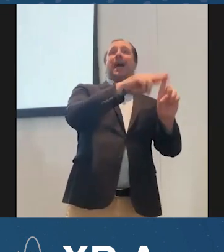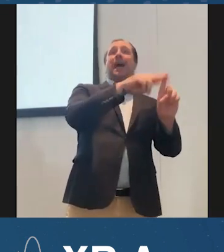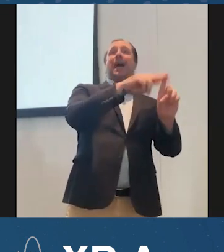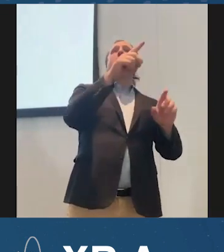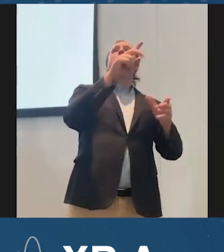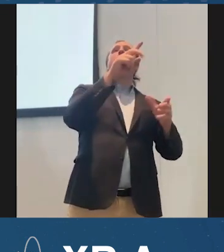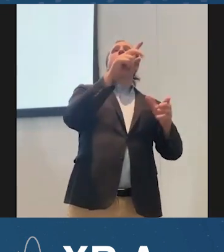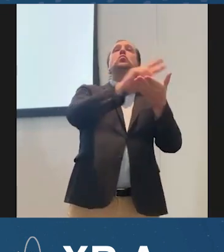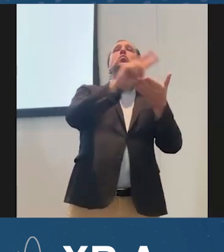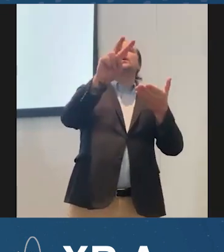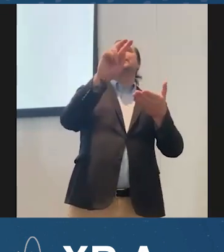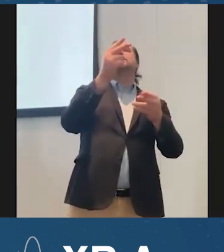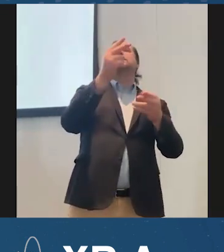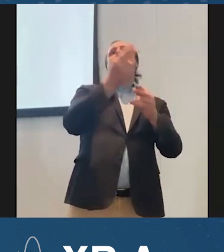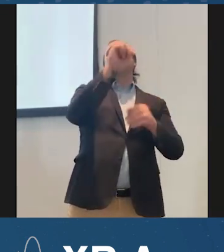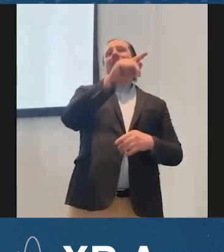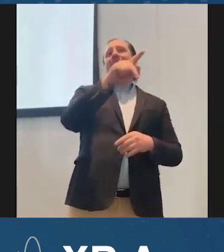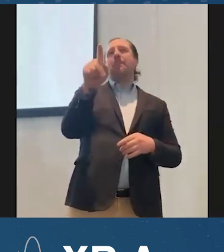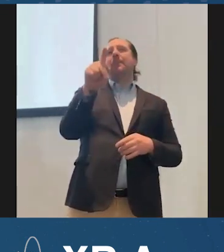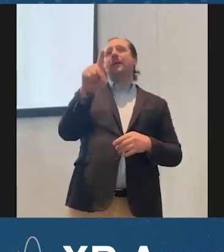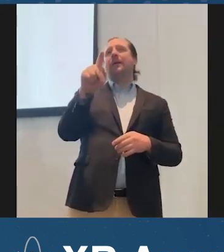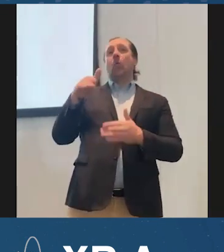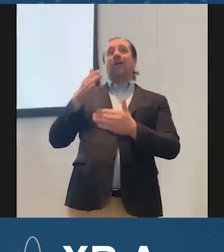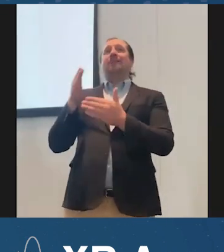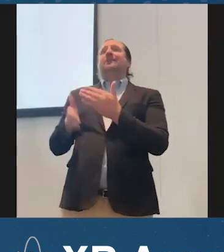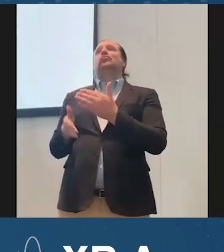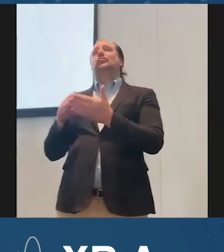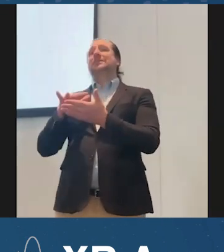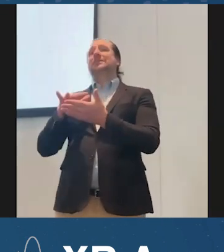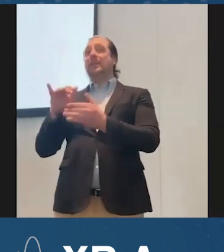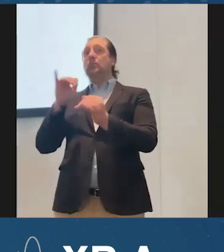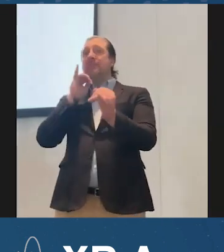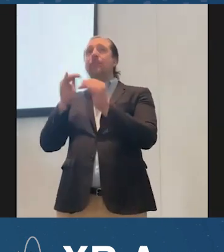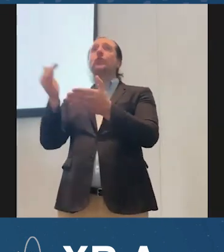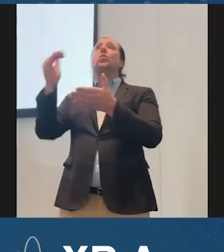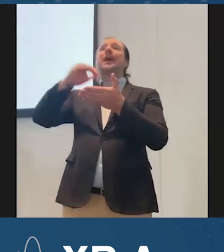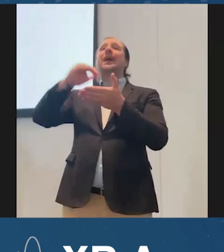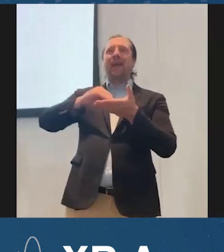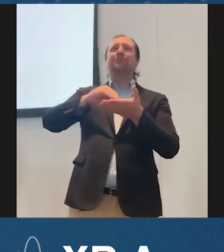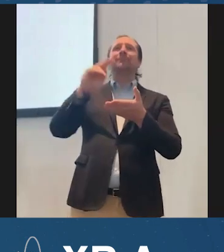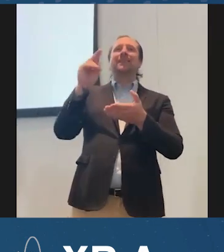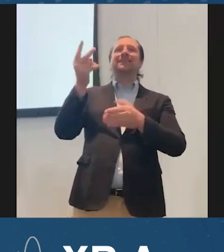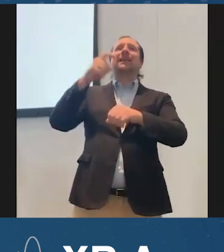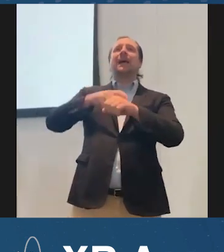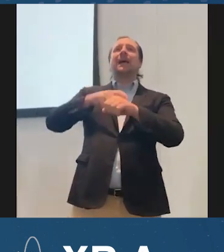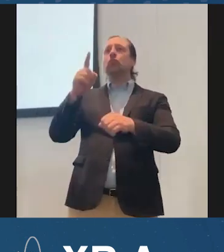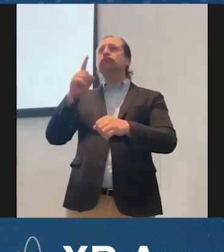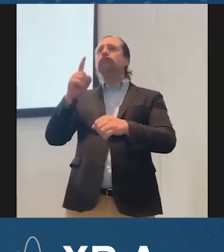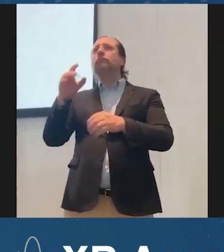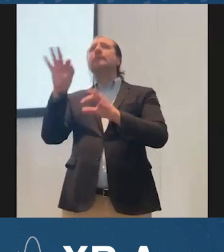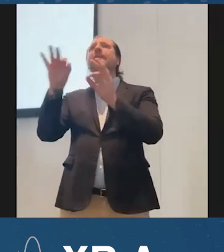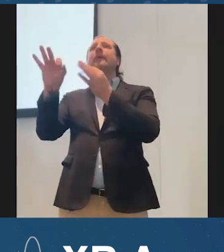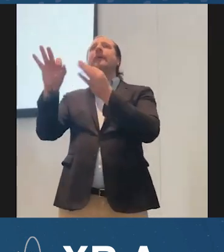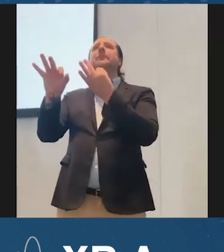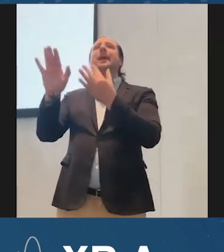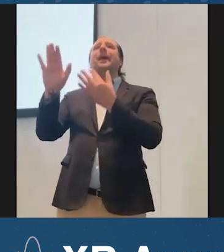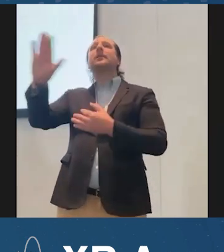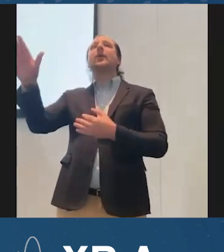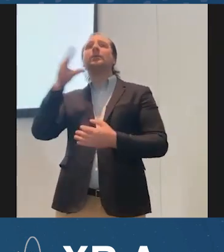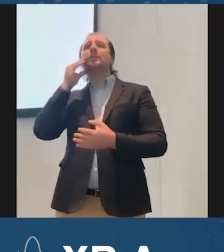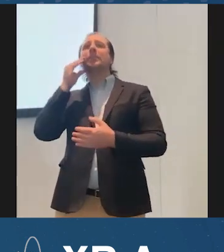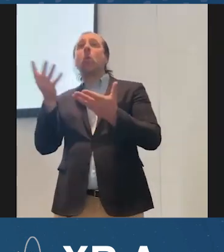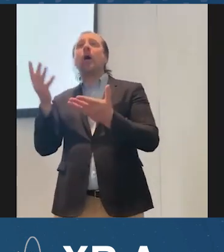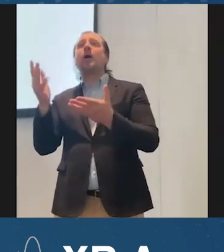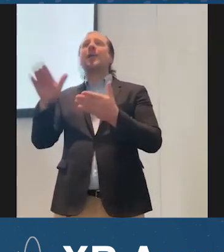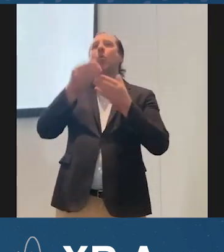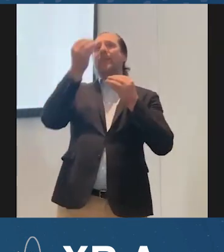weeks, and after the conclusion of the study, we interviewed them to gain direct insights about their experiences and all the